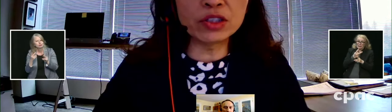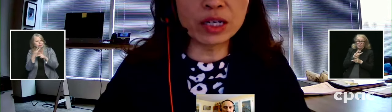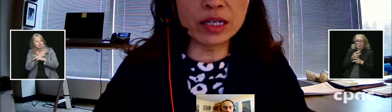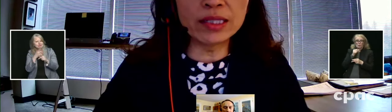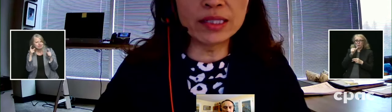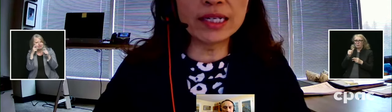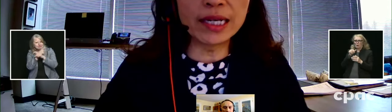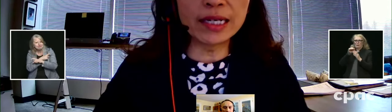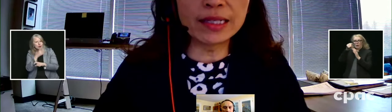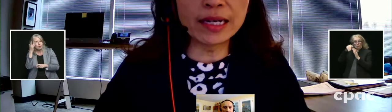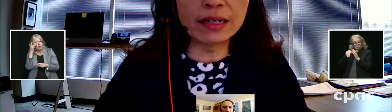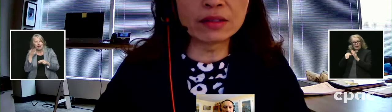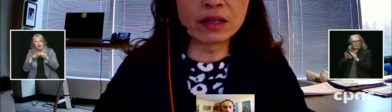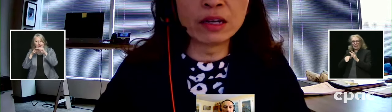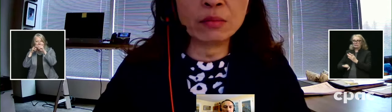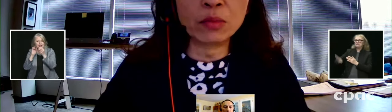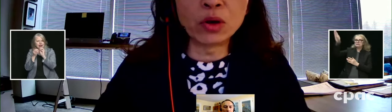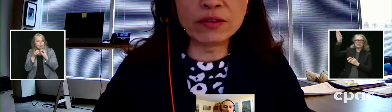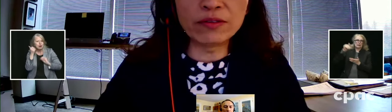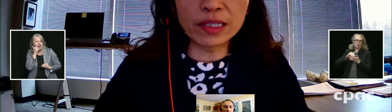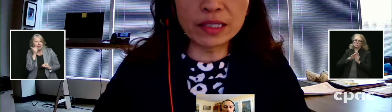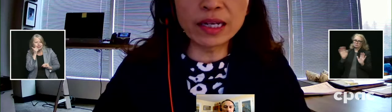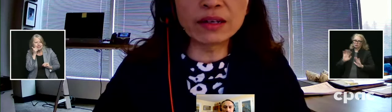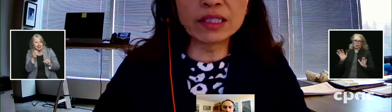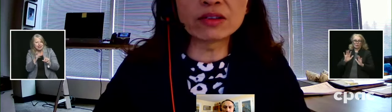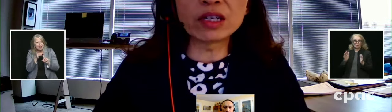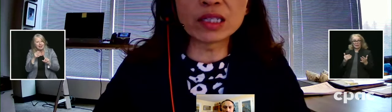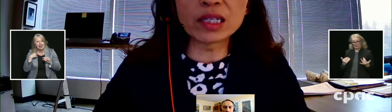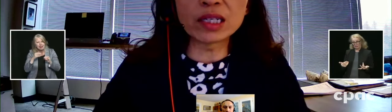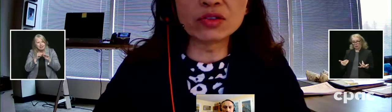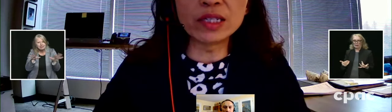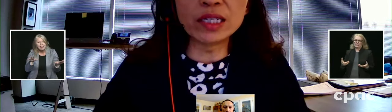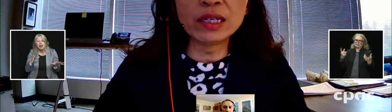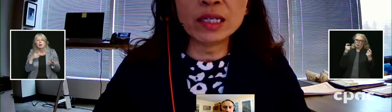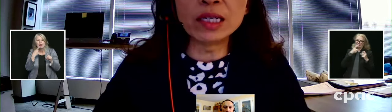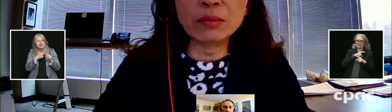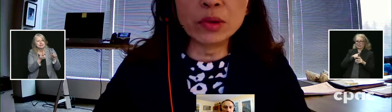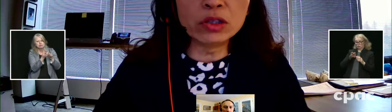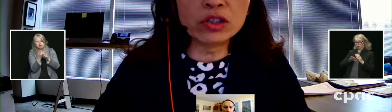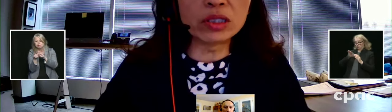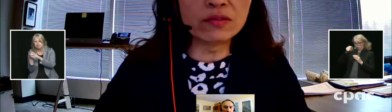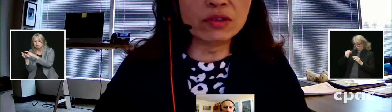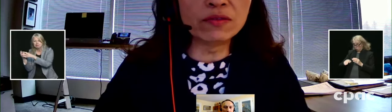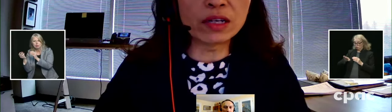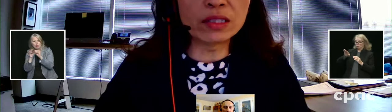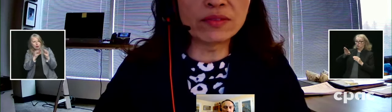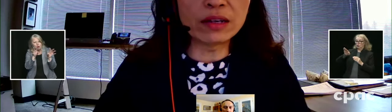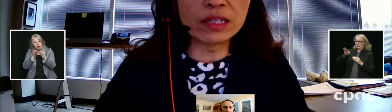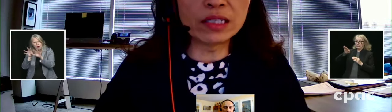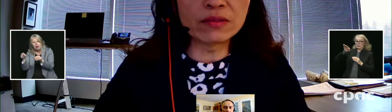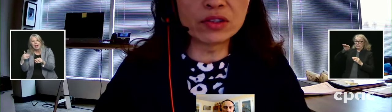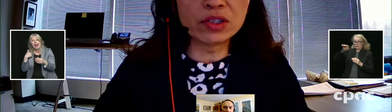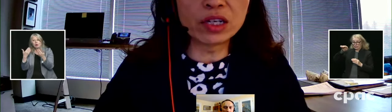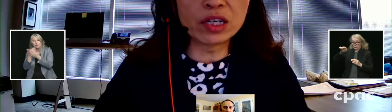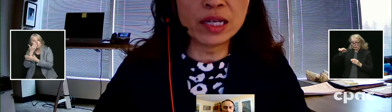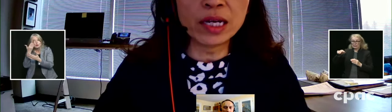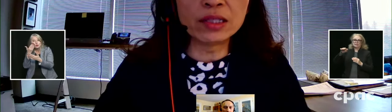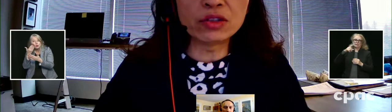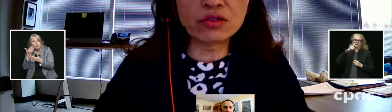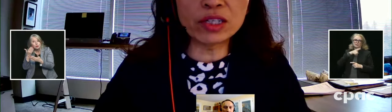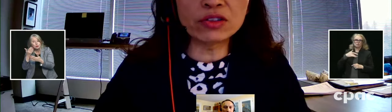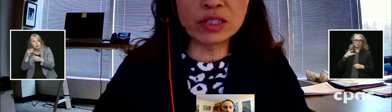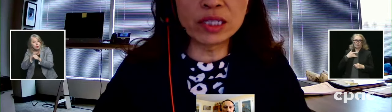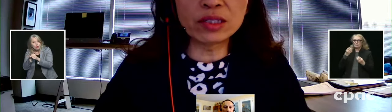much higher daily case counts, more affected areas across the country, the emergence of new virus variants of concern,